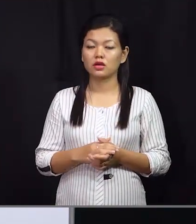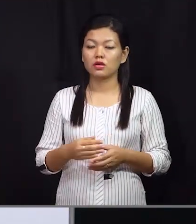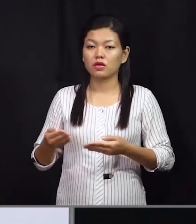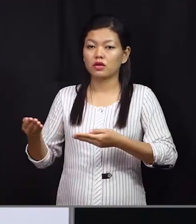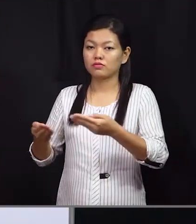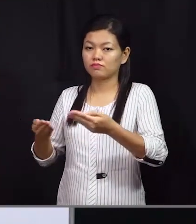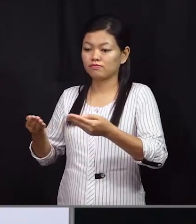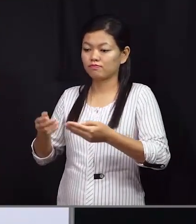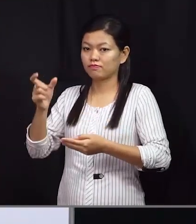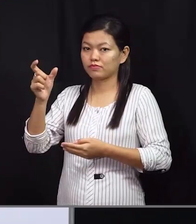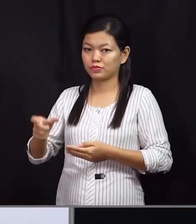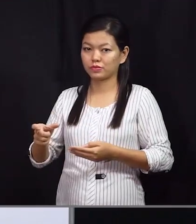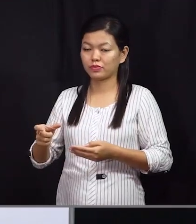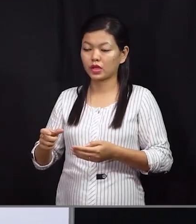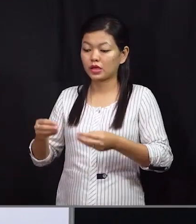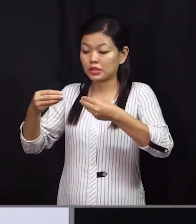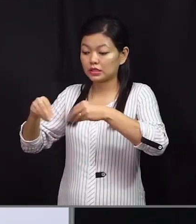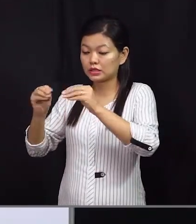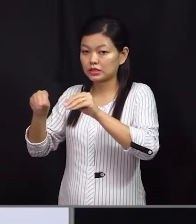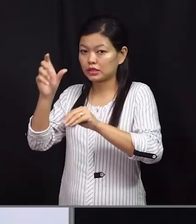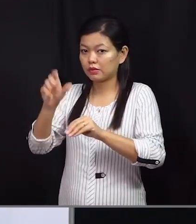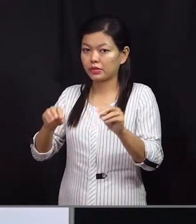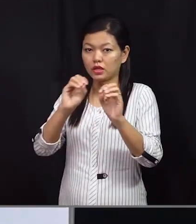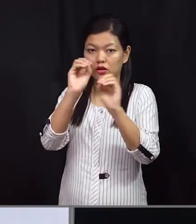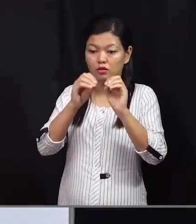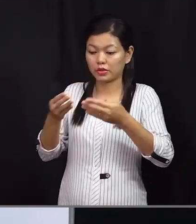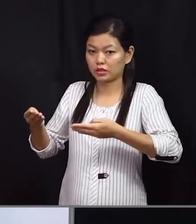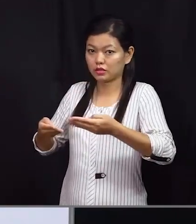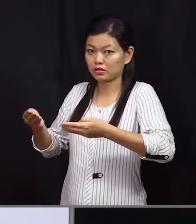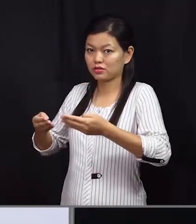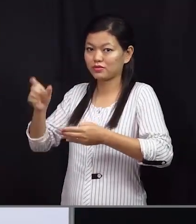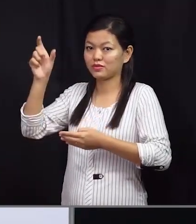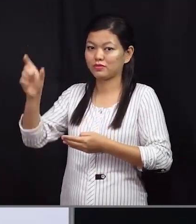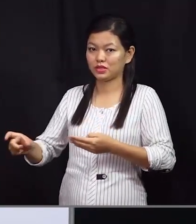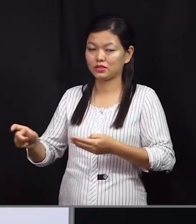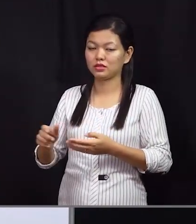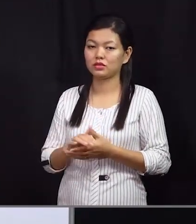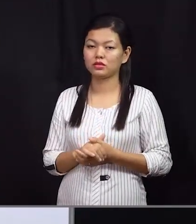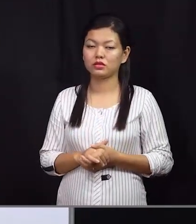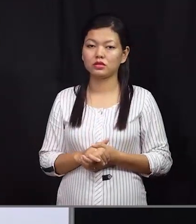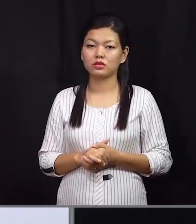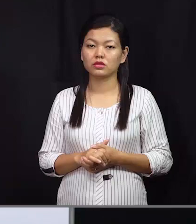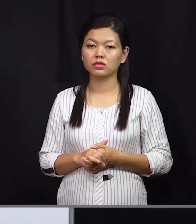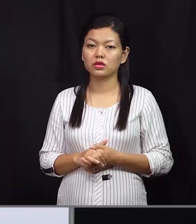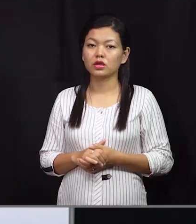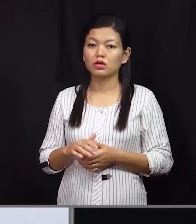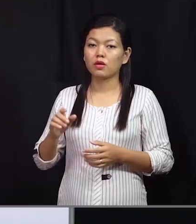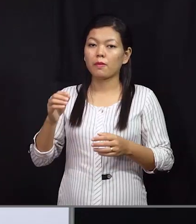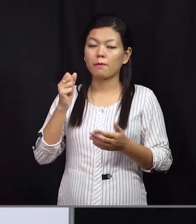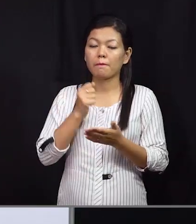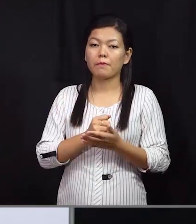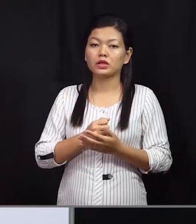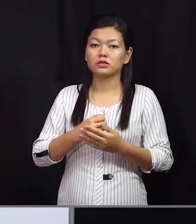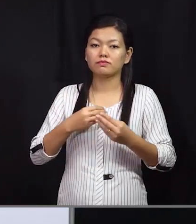the king in the market, isn't it? Yes or no? The marketer used to worship the consumer. Okay, so consumer satisfaction means